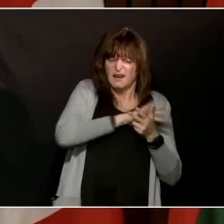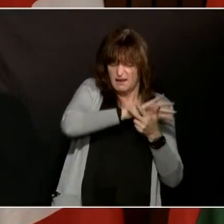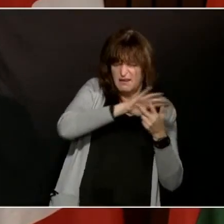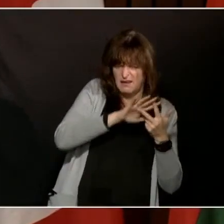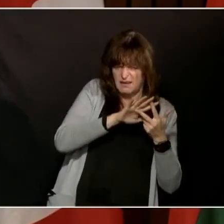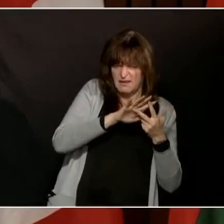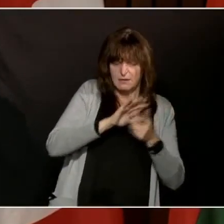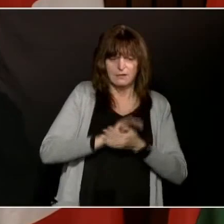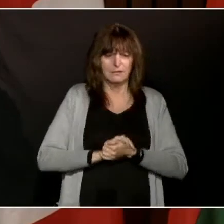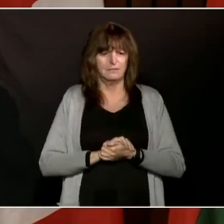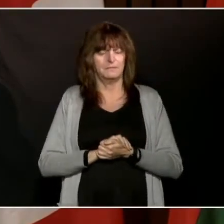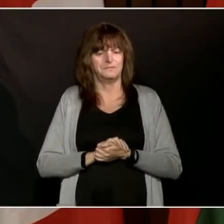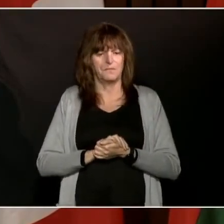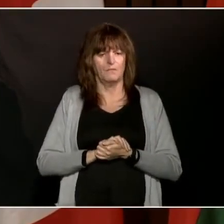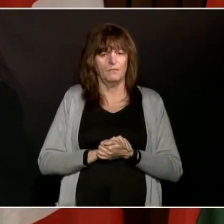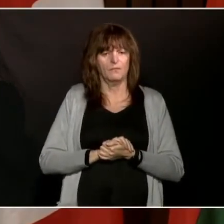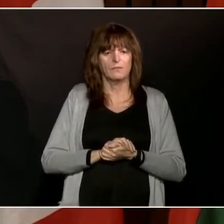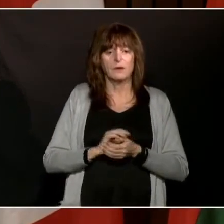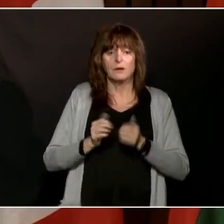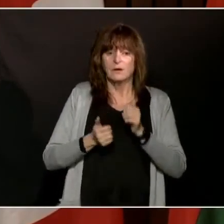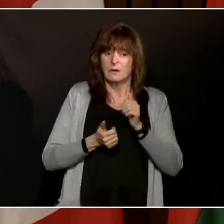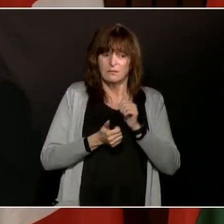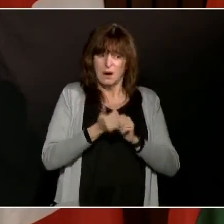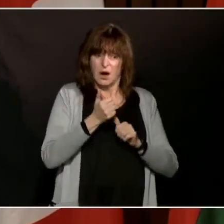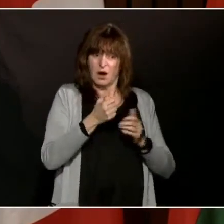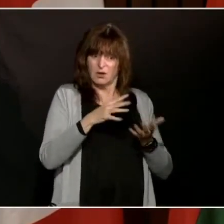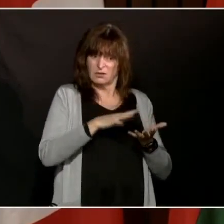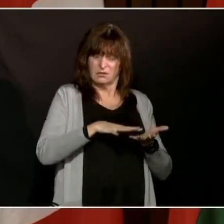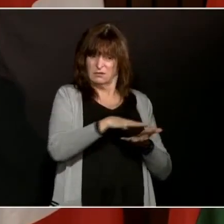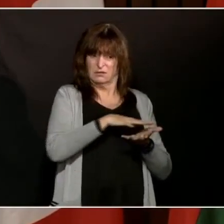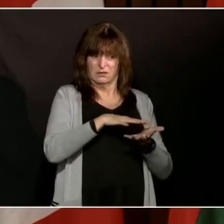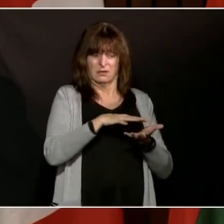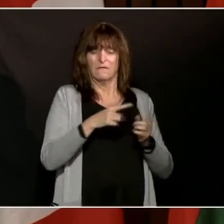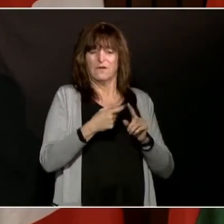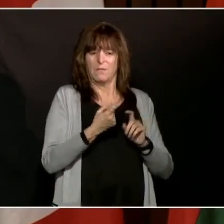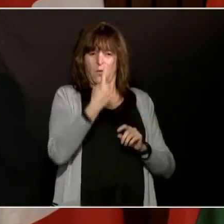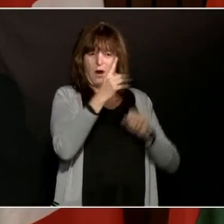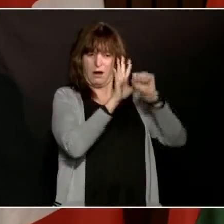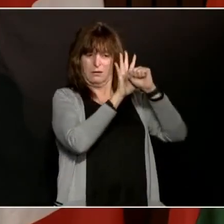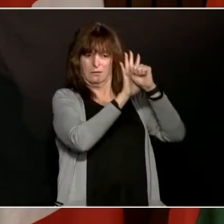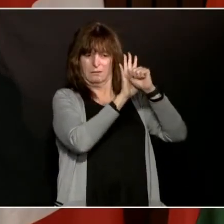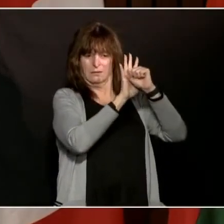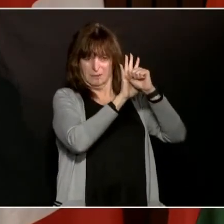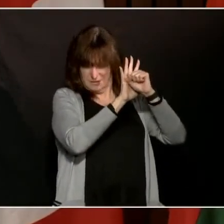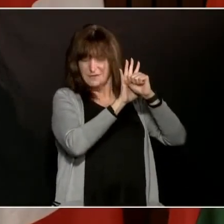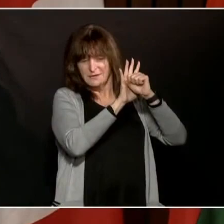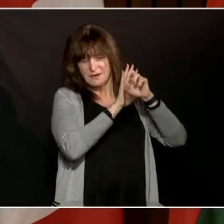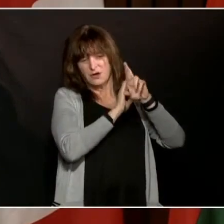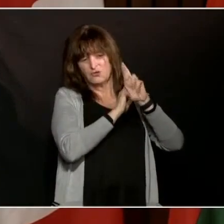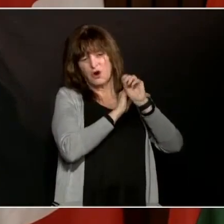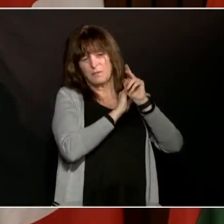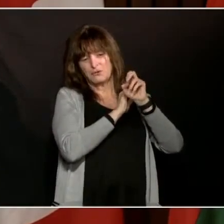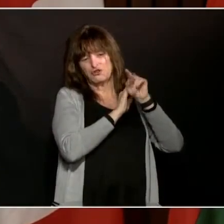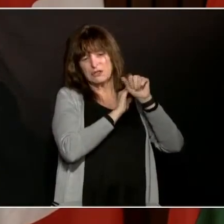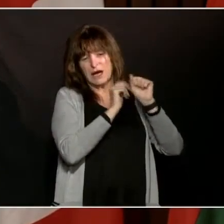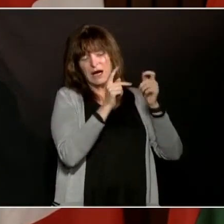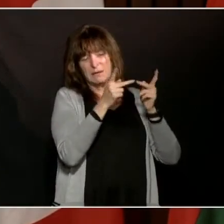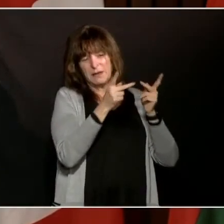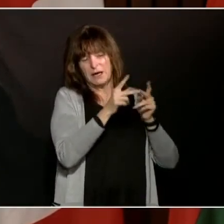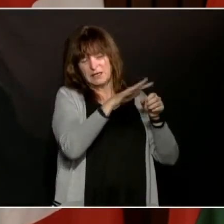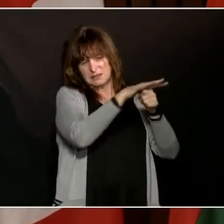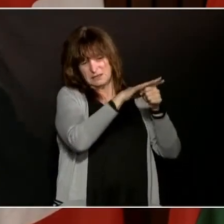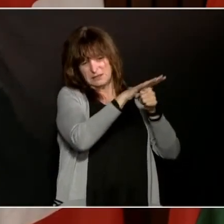from a single outbreak that Dr. Williams had described earlier at Roberta Place. And looking at